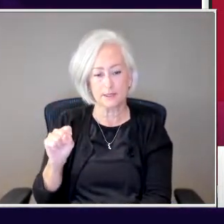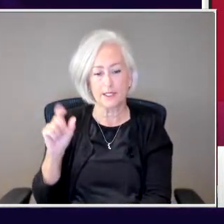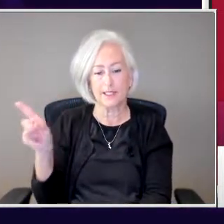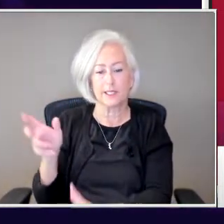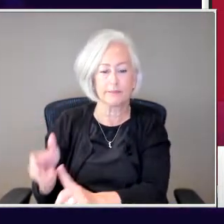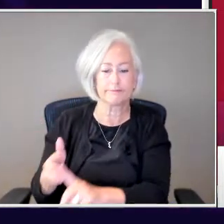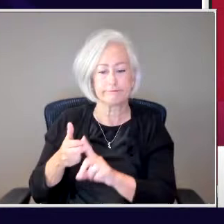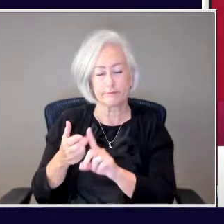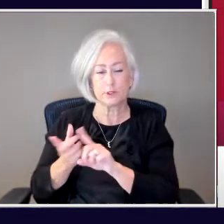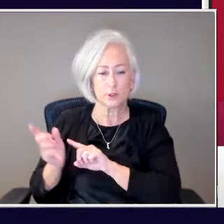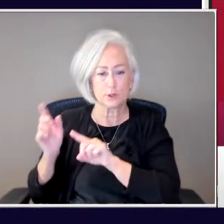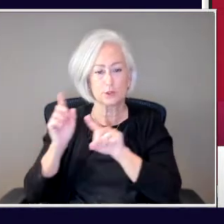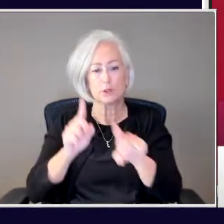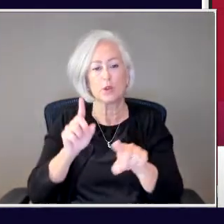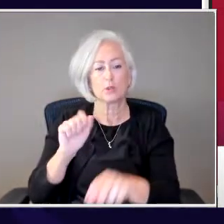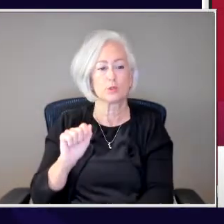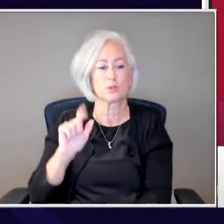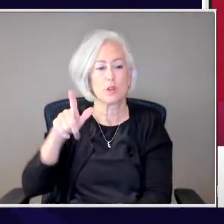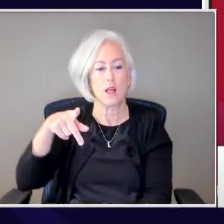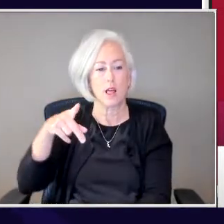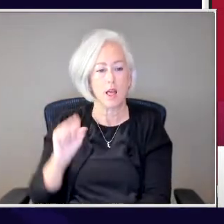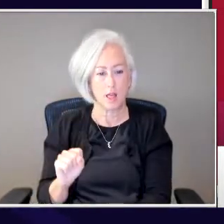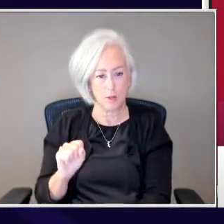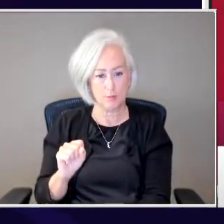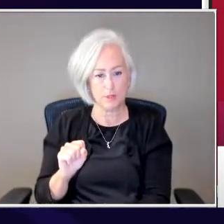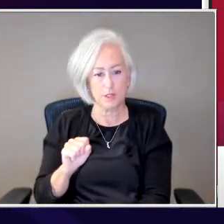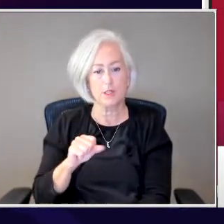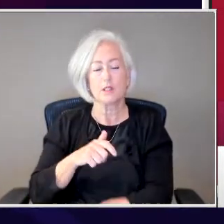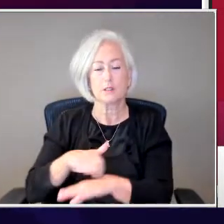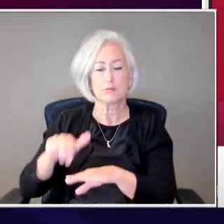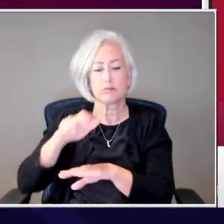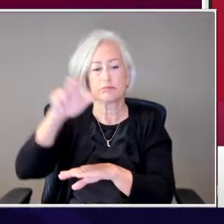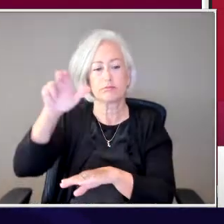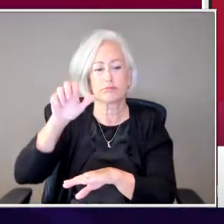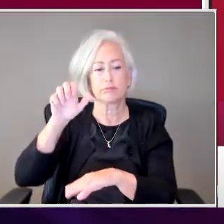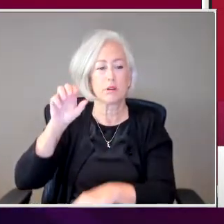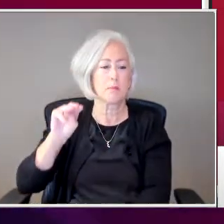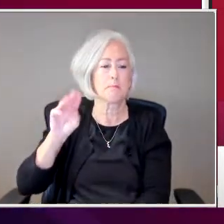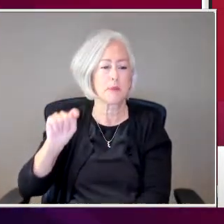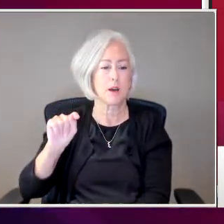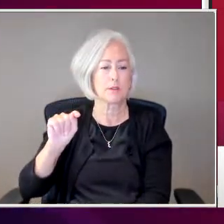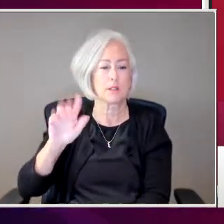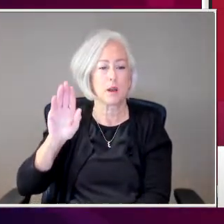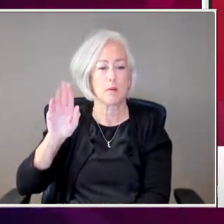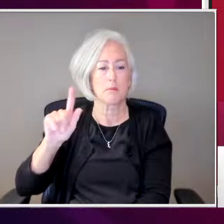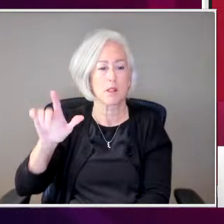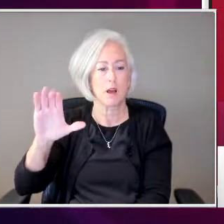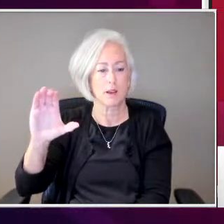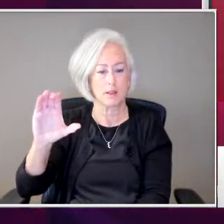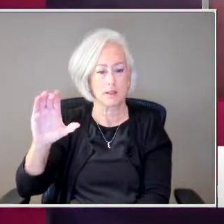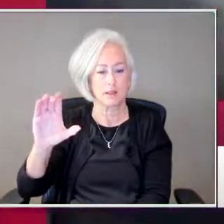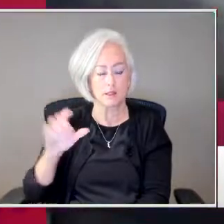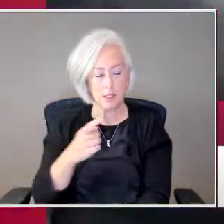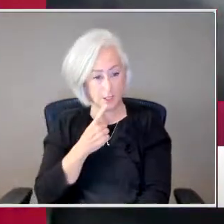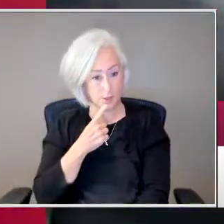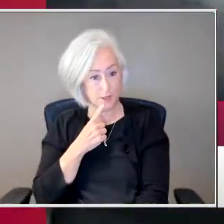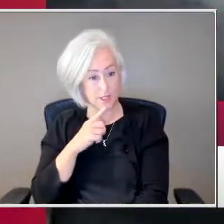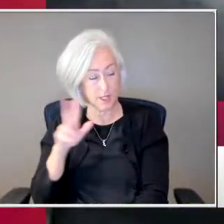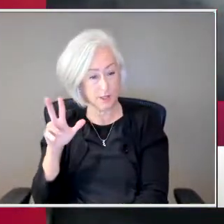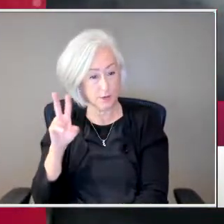Alps to do a tour of Mont Blanc, where you do a hiking tour around Mont Blanc. You said